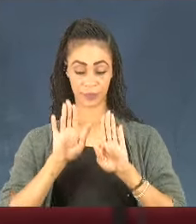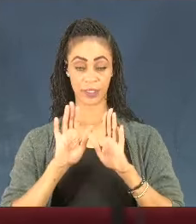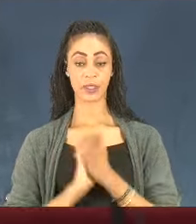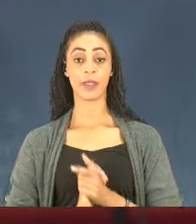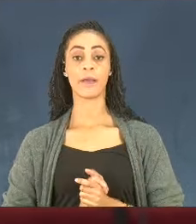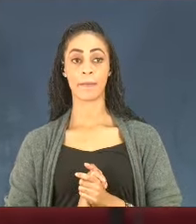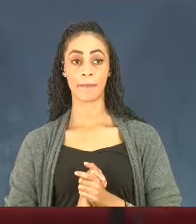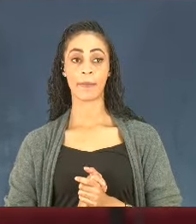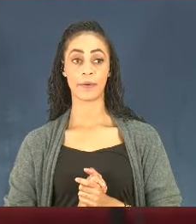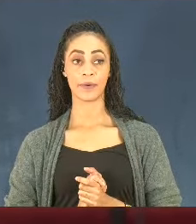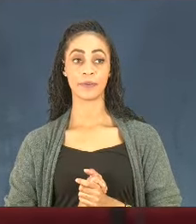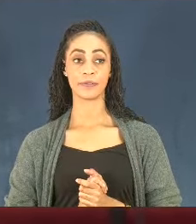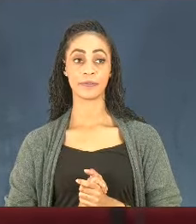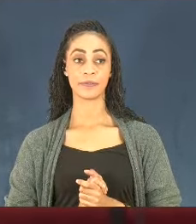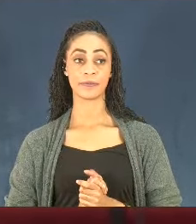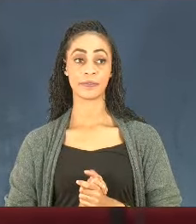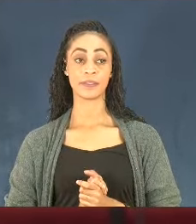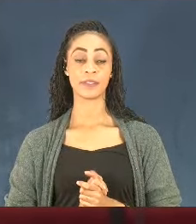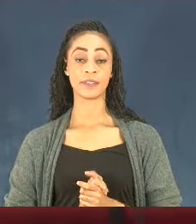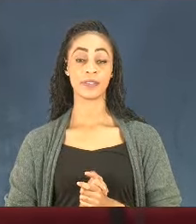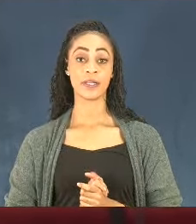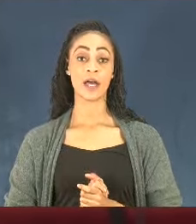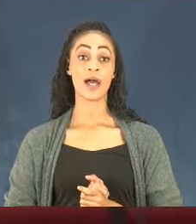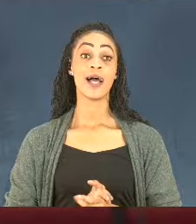And it's because salt is a preservative.